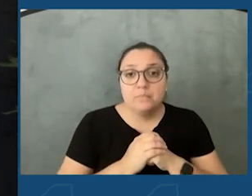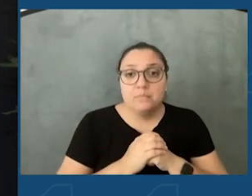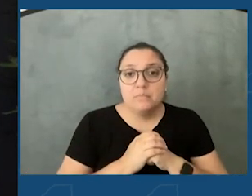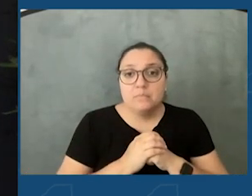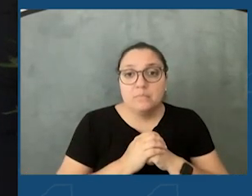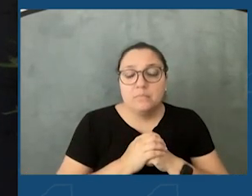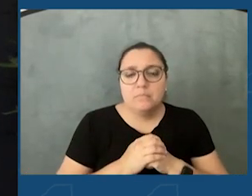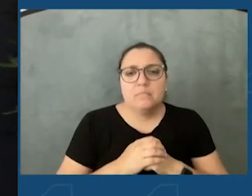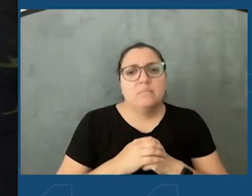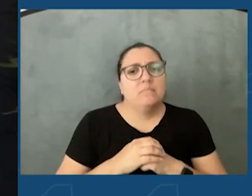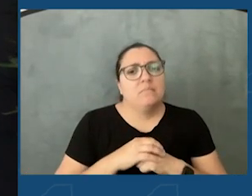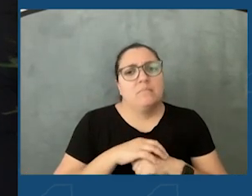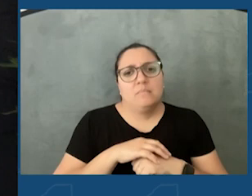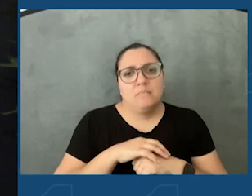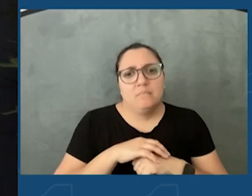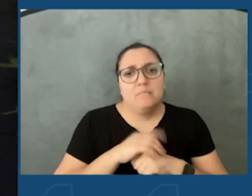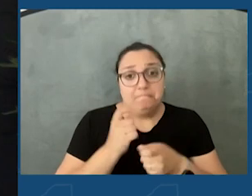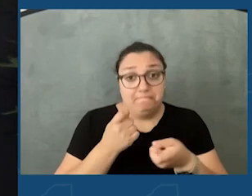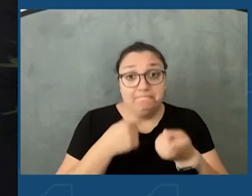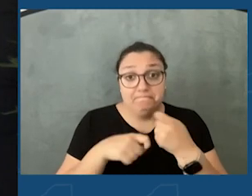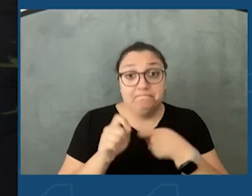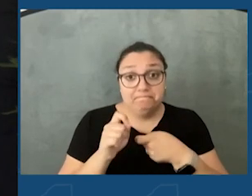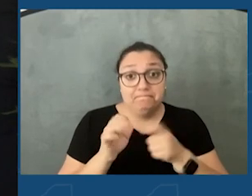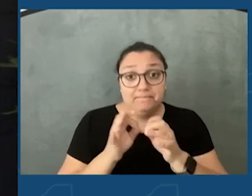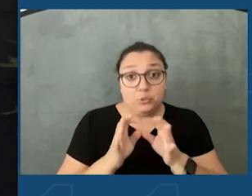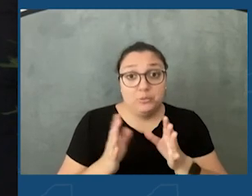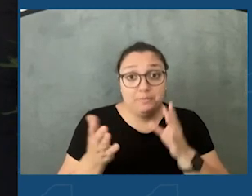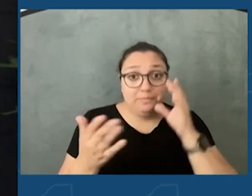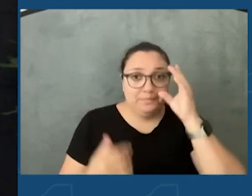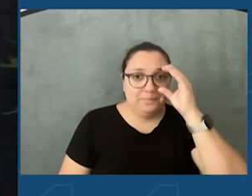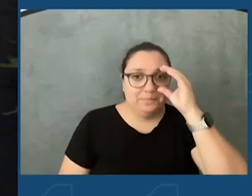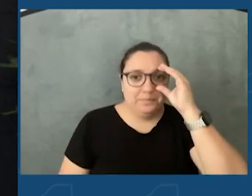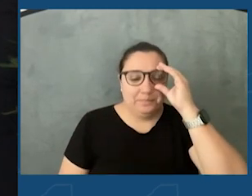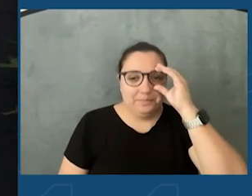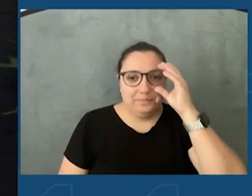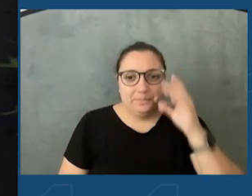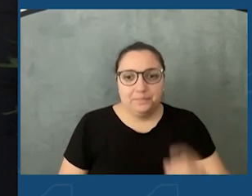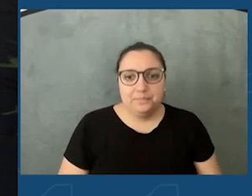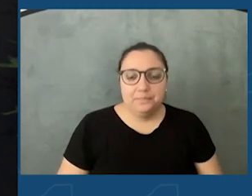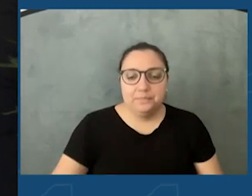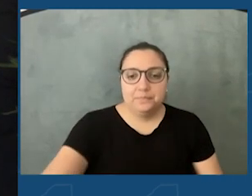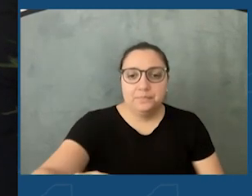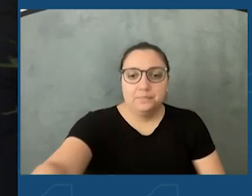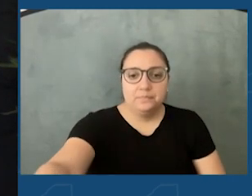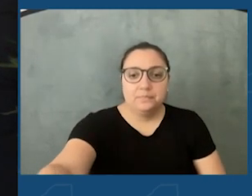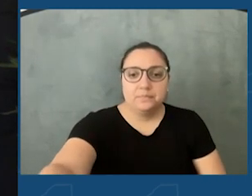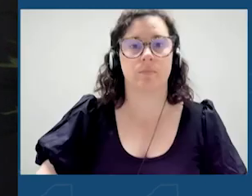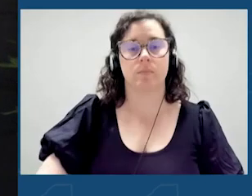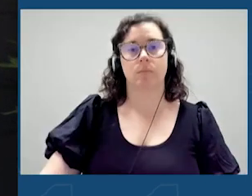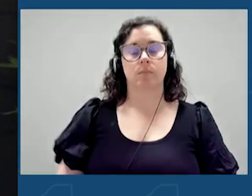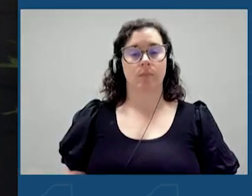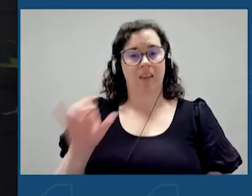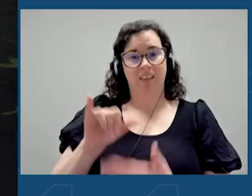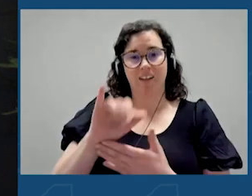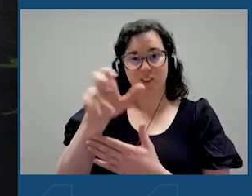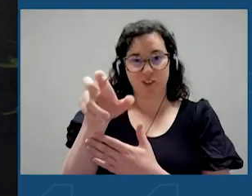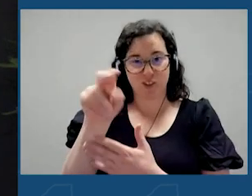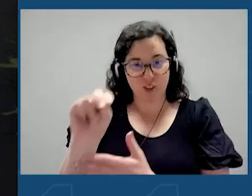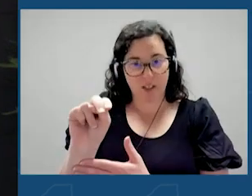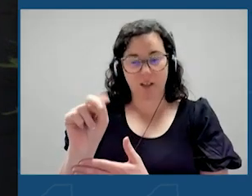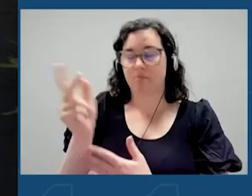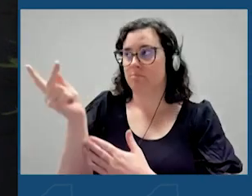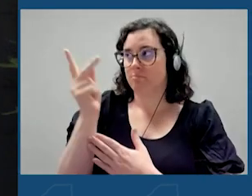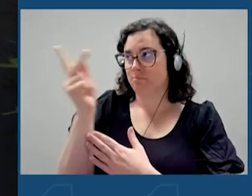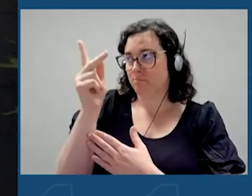to acknowledge the work of Ulster County Executive Jen Metzger. We do share a vision of a vibrant, sustainable,